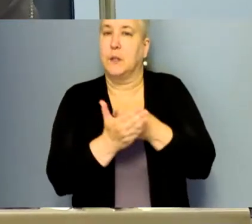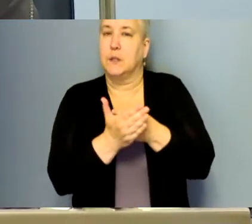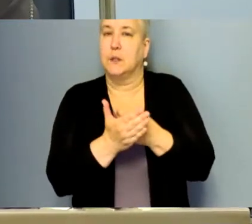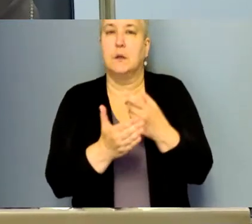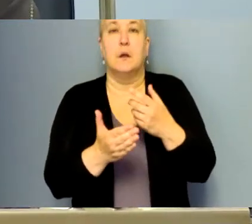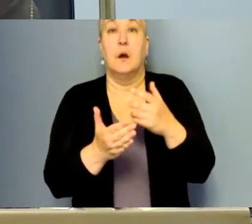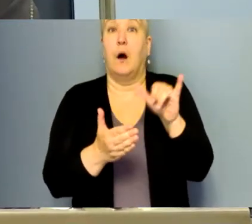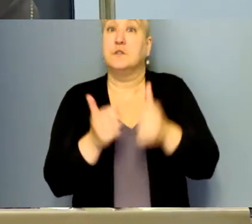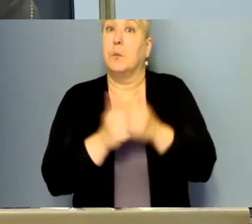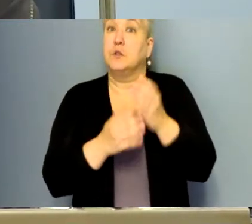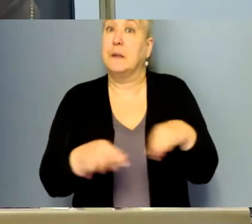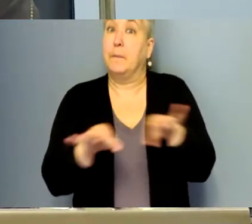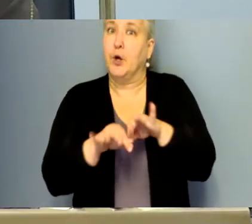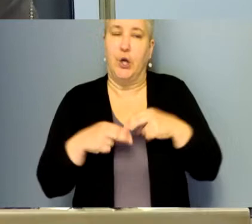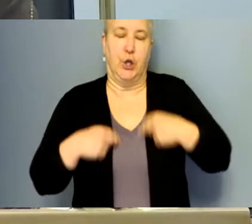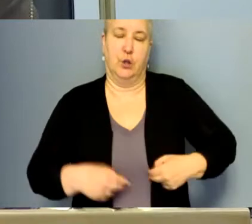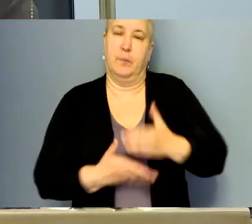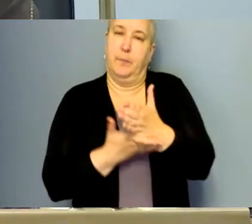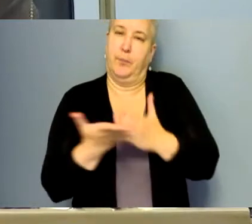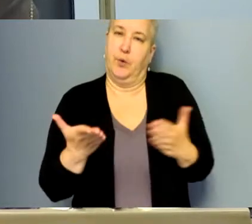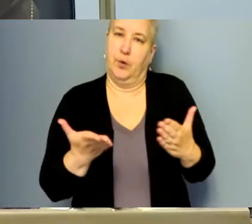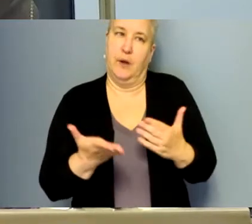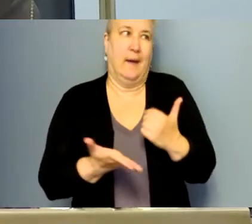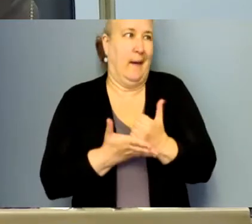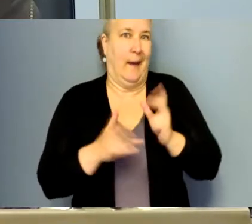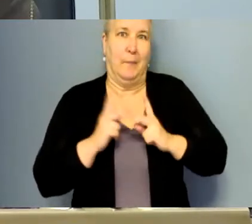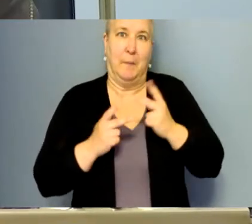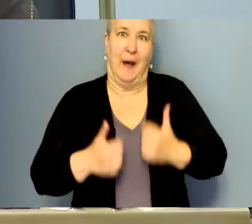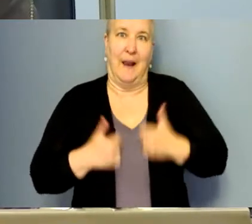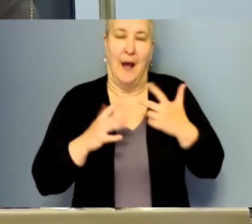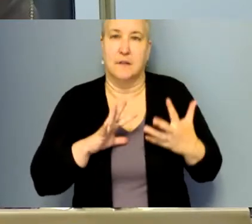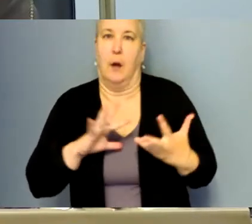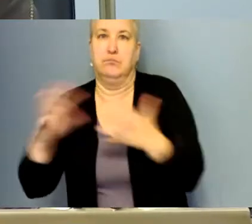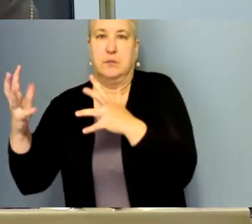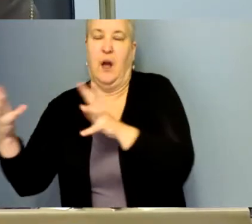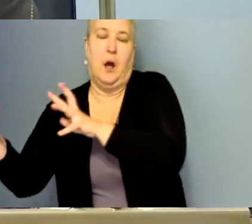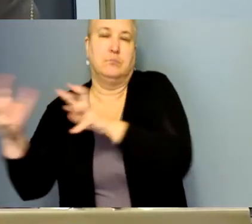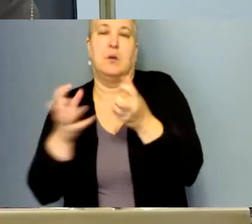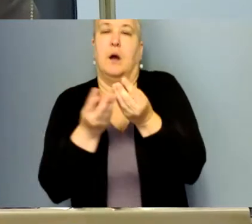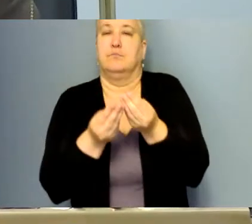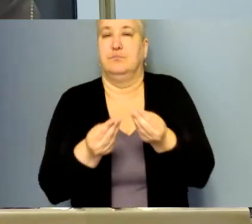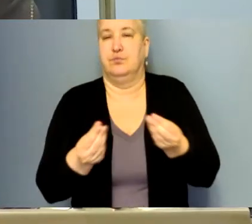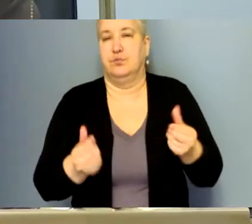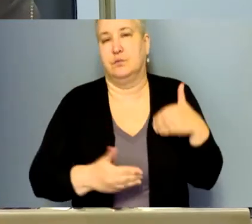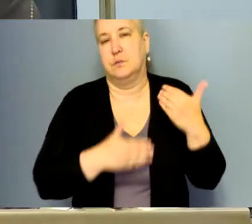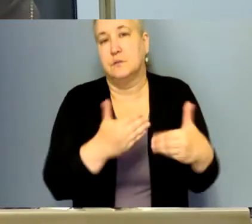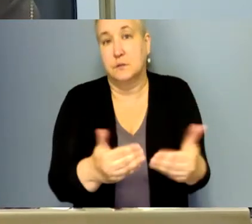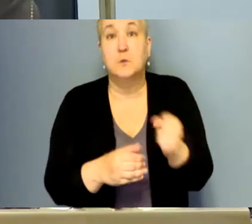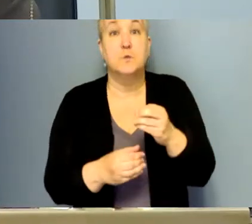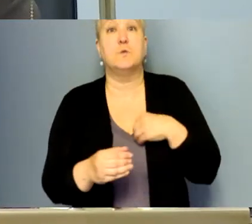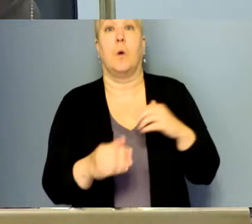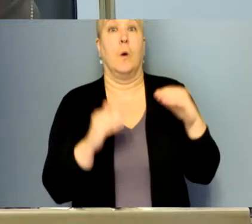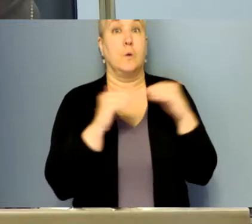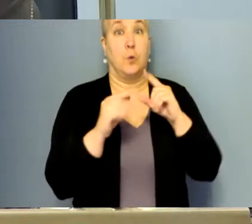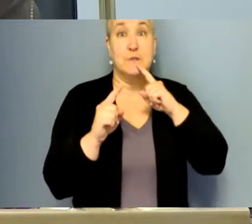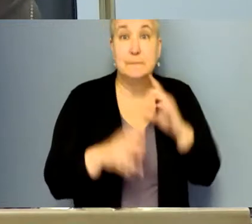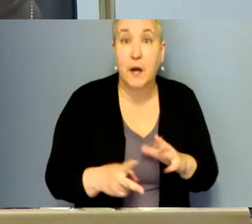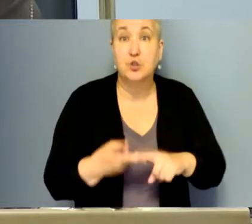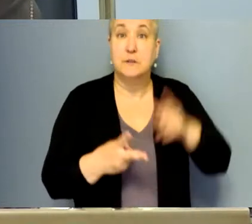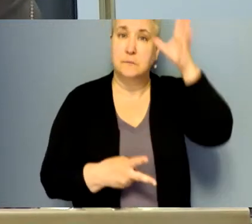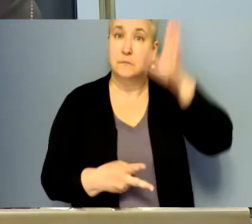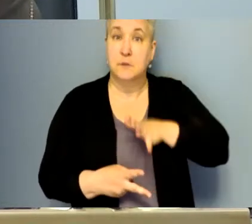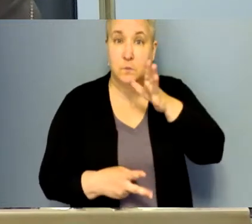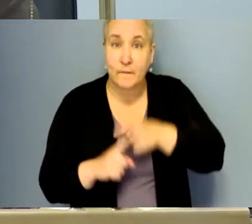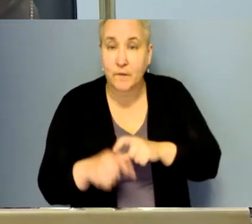the human side. You're helping people put their lives back together. So to our co-responders, to the men and women of our